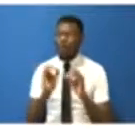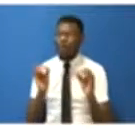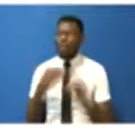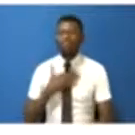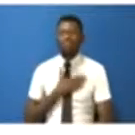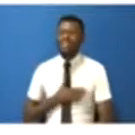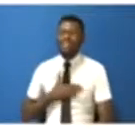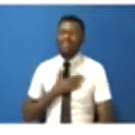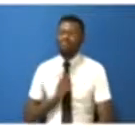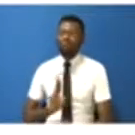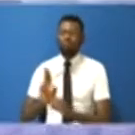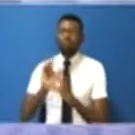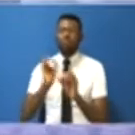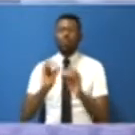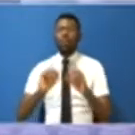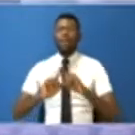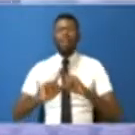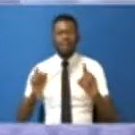to me